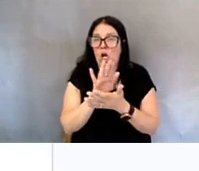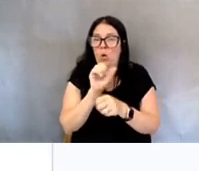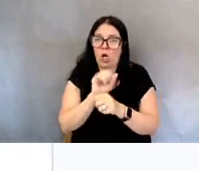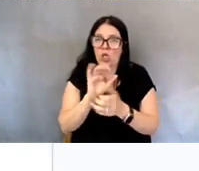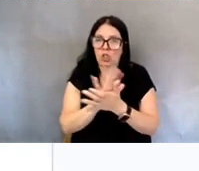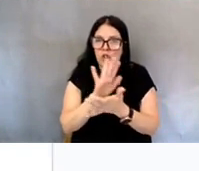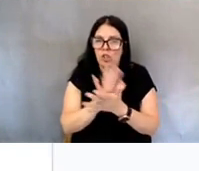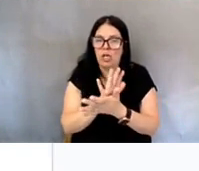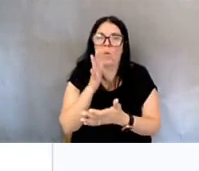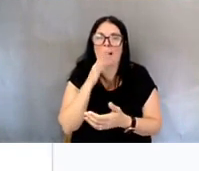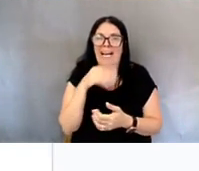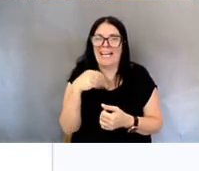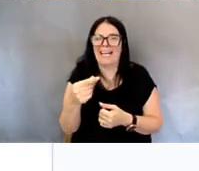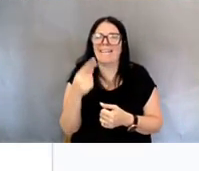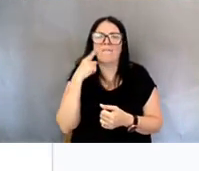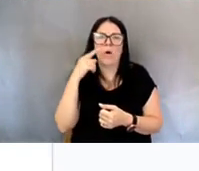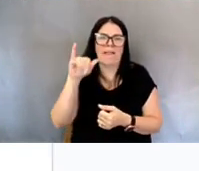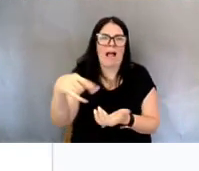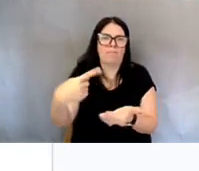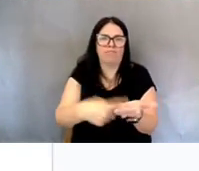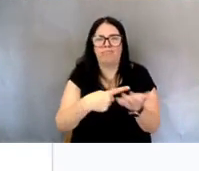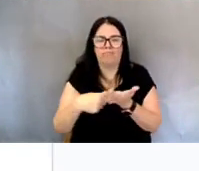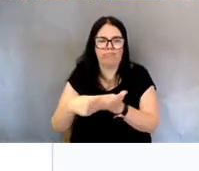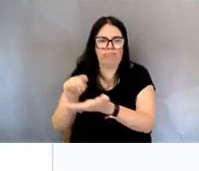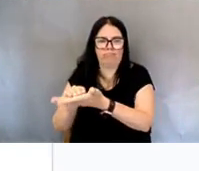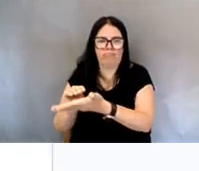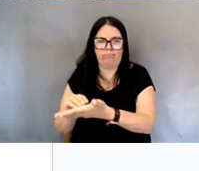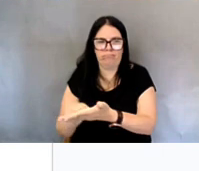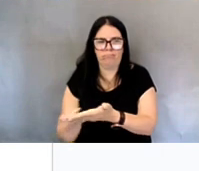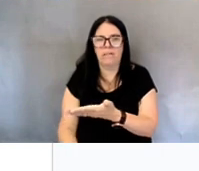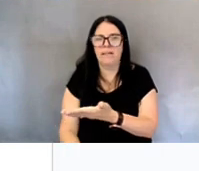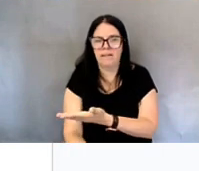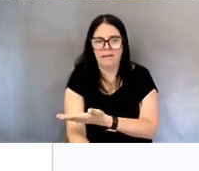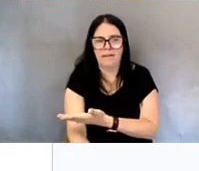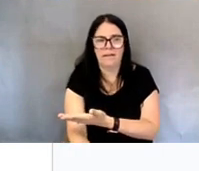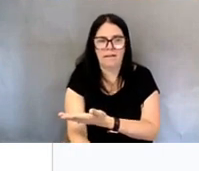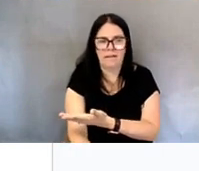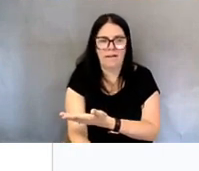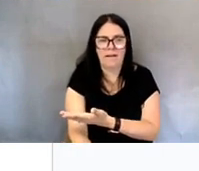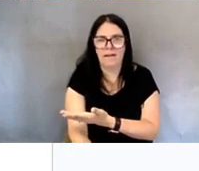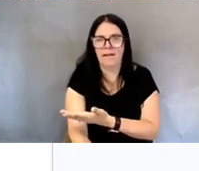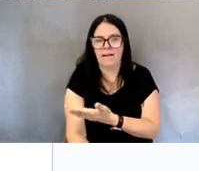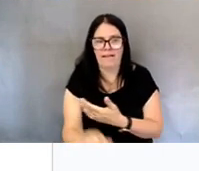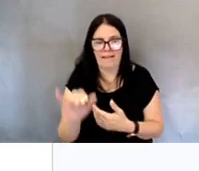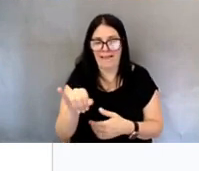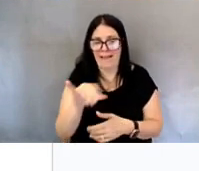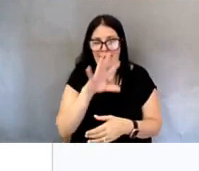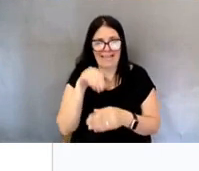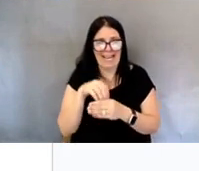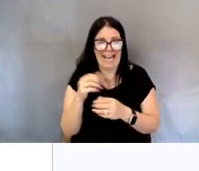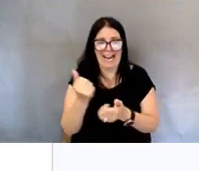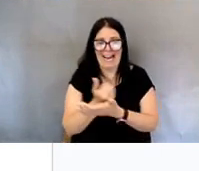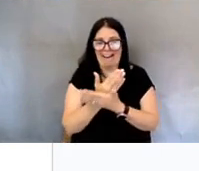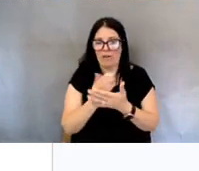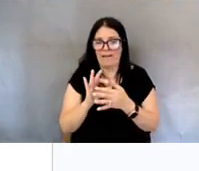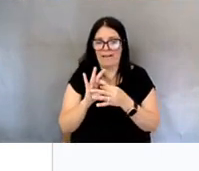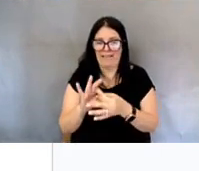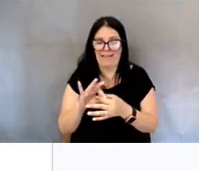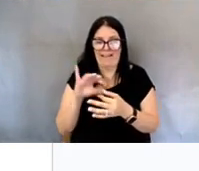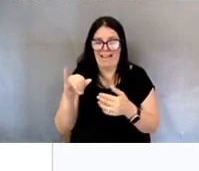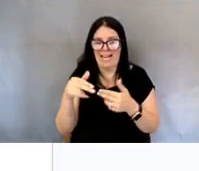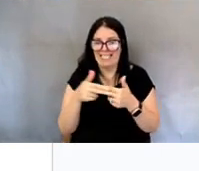the breakout brainstorm. It gives you everything that was on that slide about the key question.